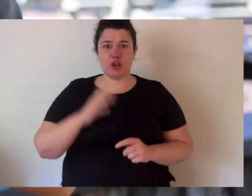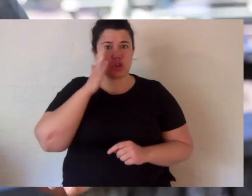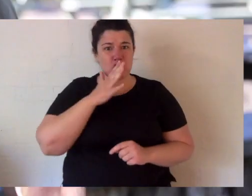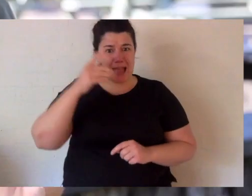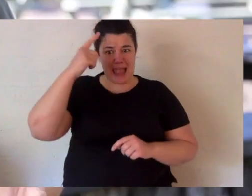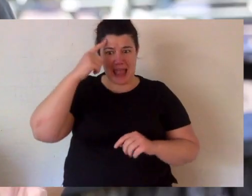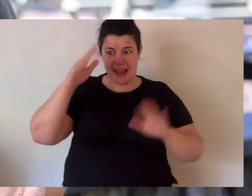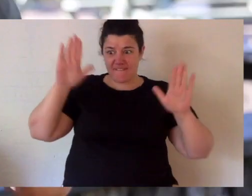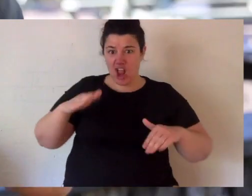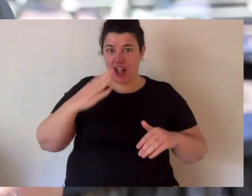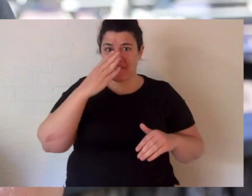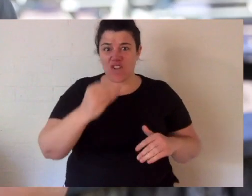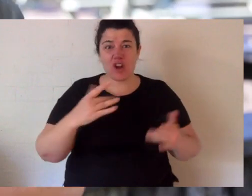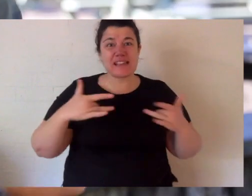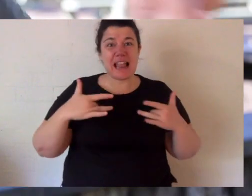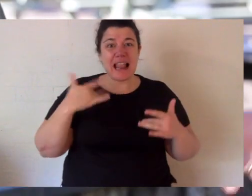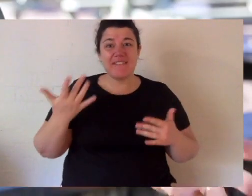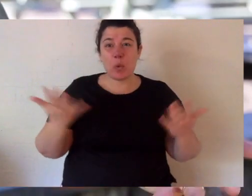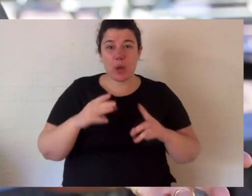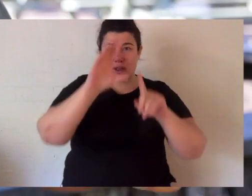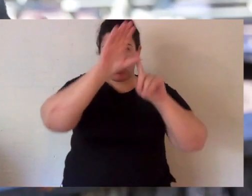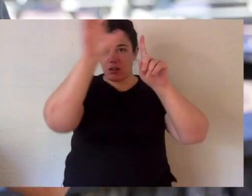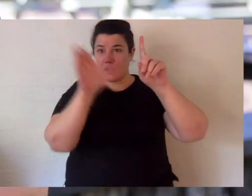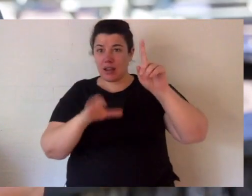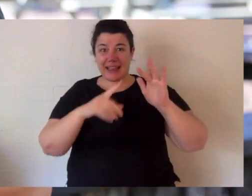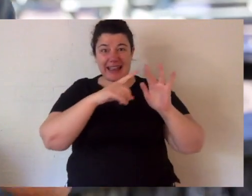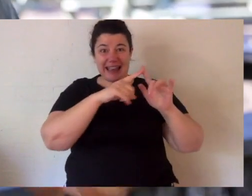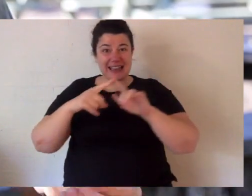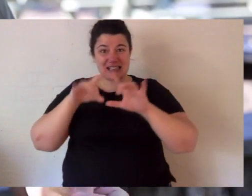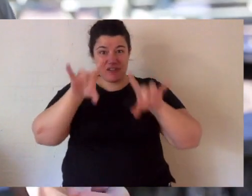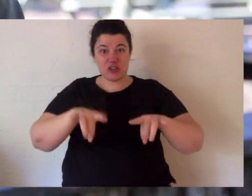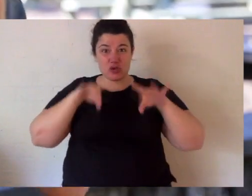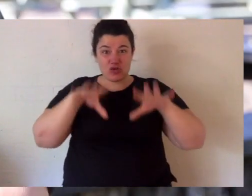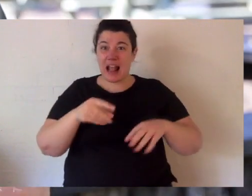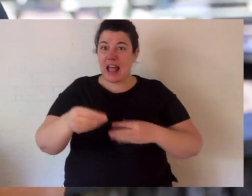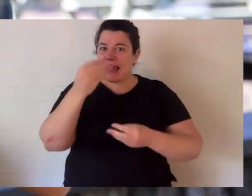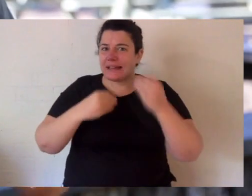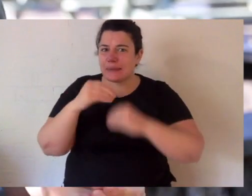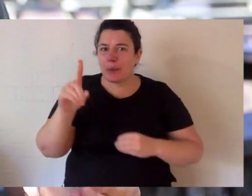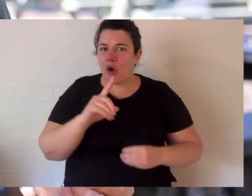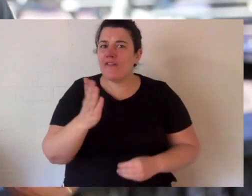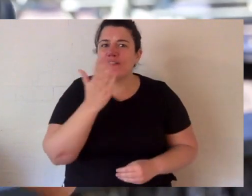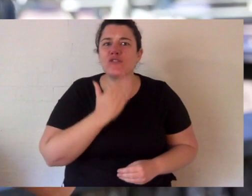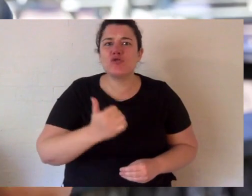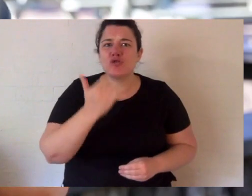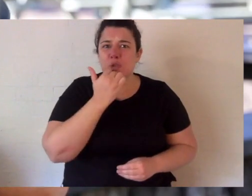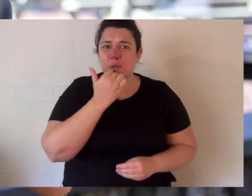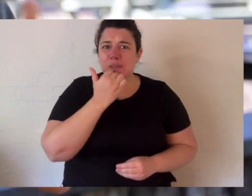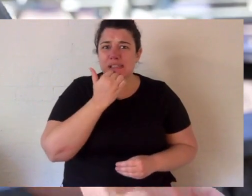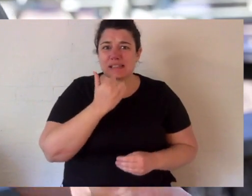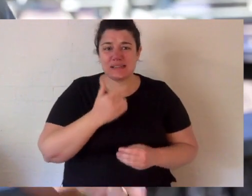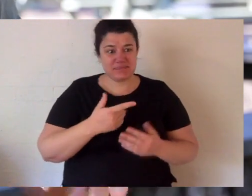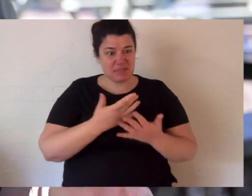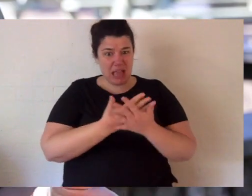The grey-headed flying foxes live in eastern Australia, and they're a species of bat, a fruit-eating bat. Now their population has